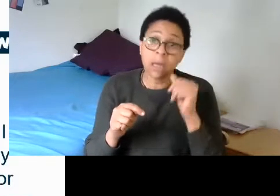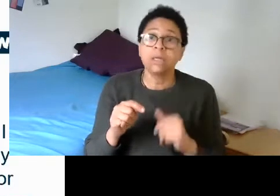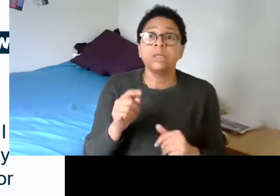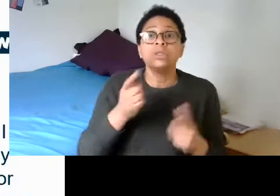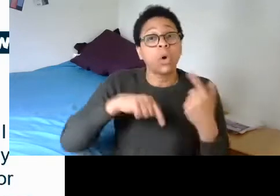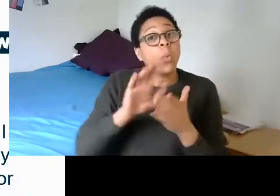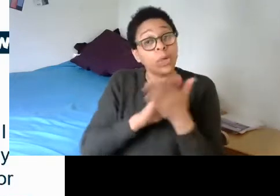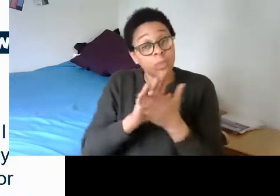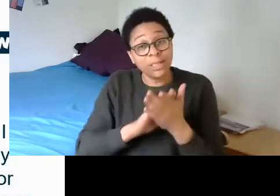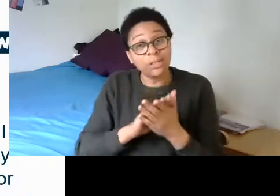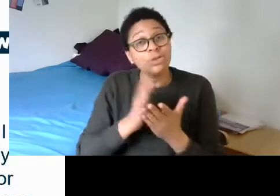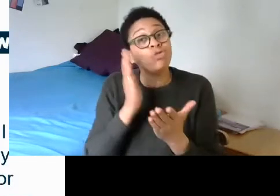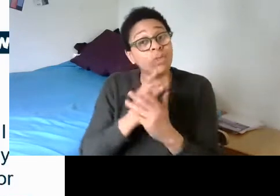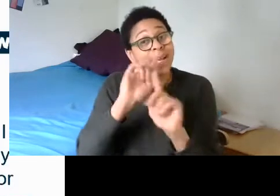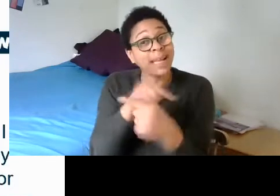open it.